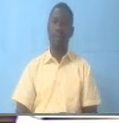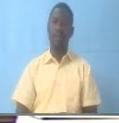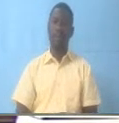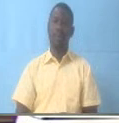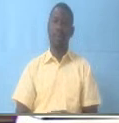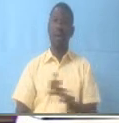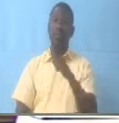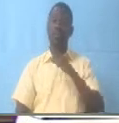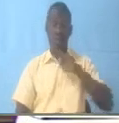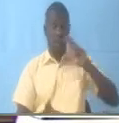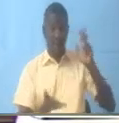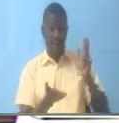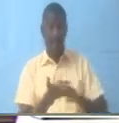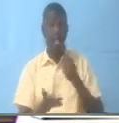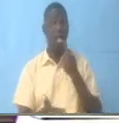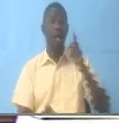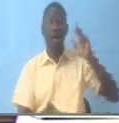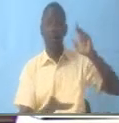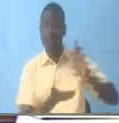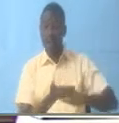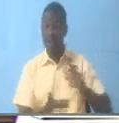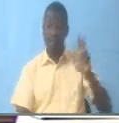As you have affirmed,